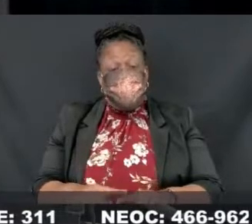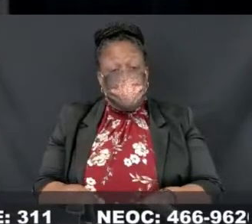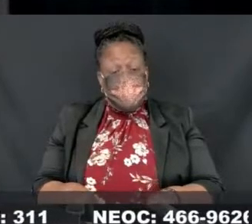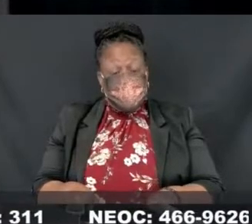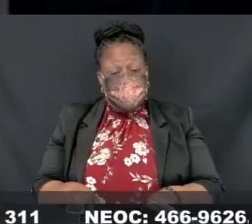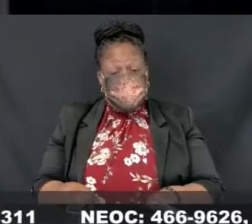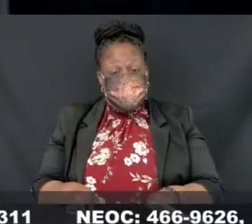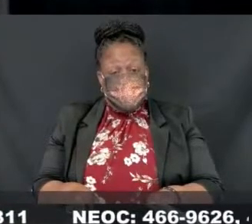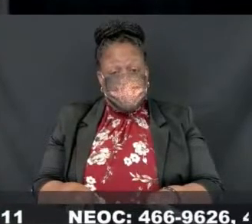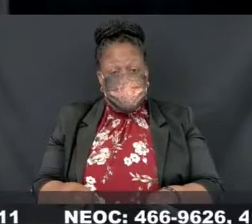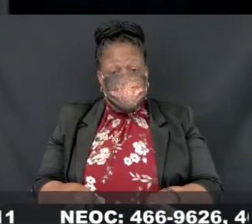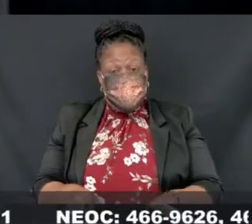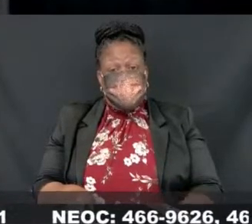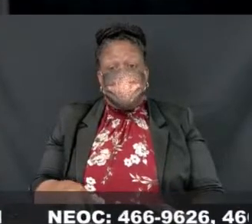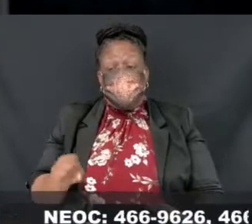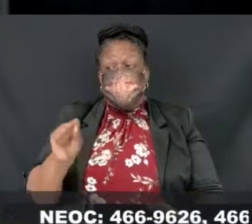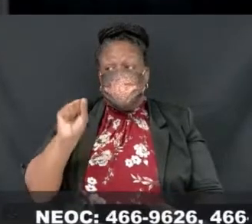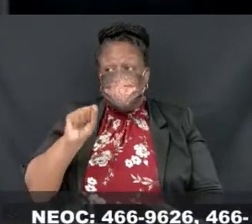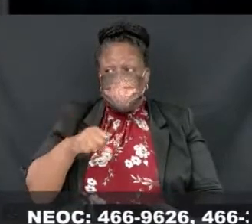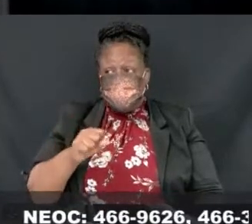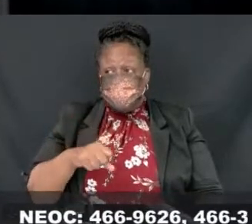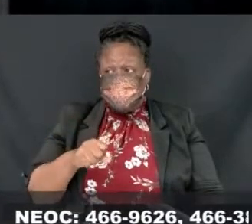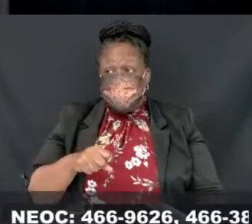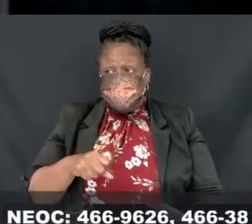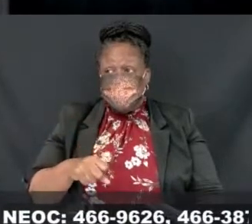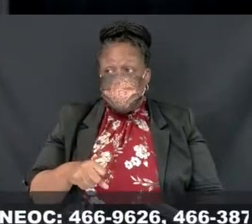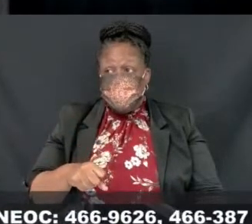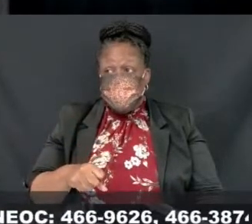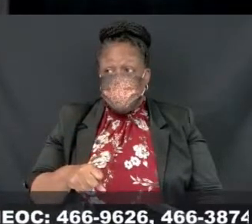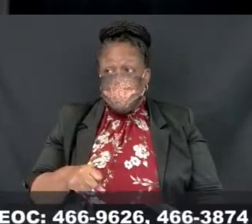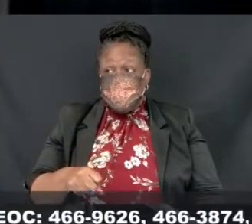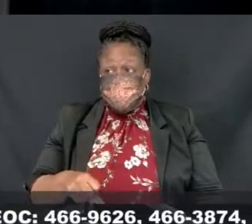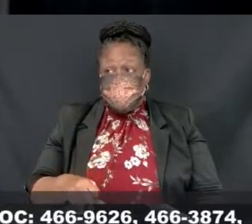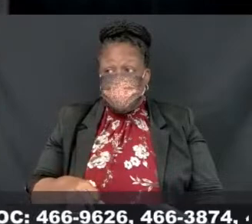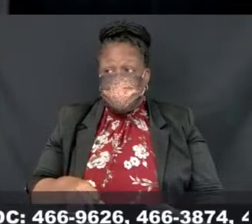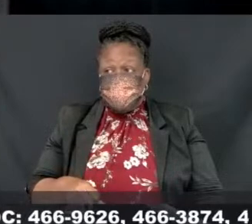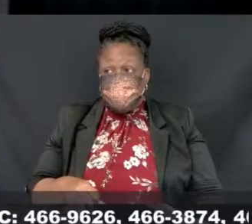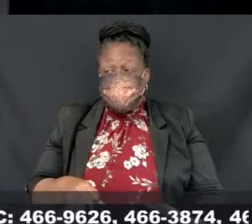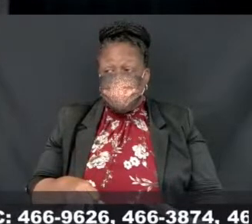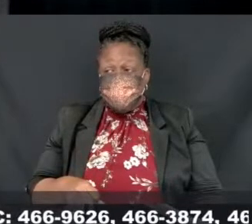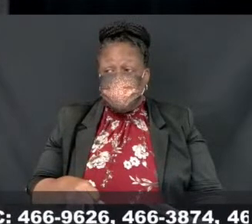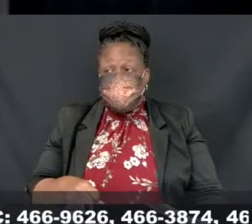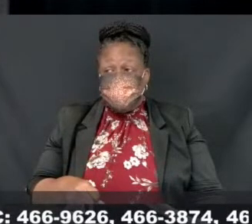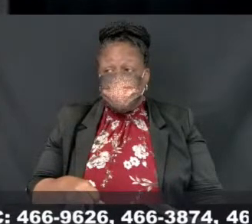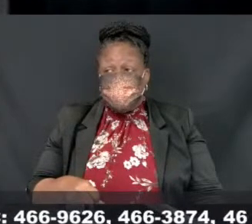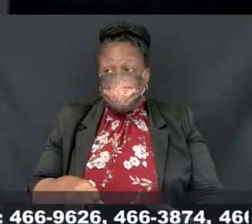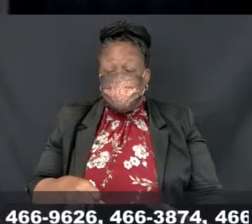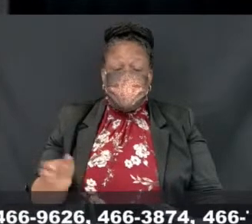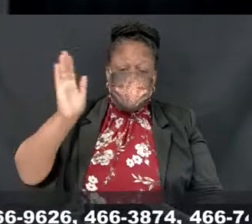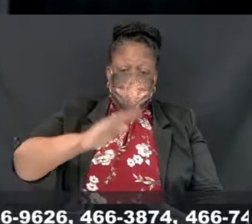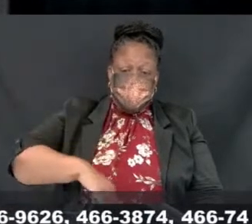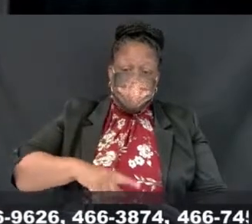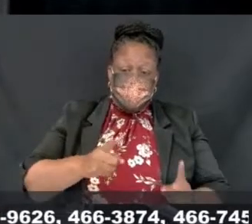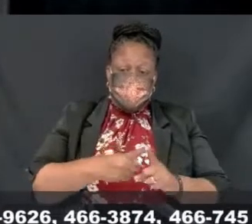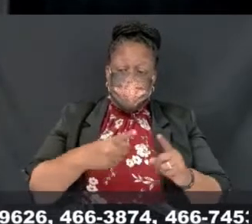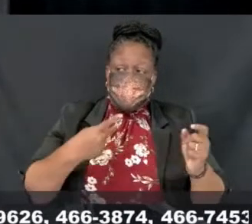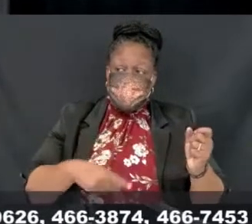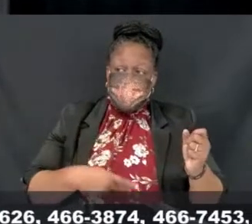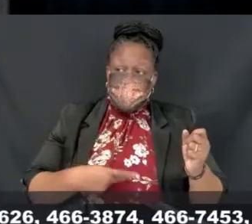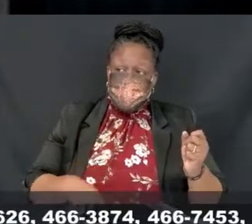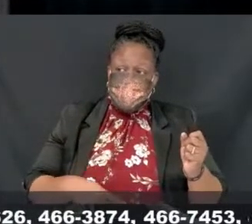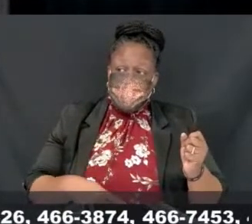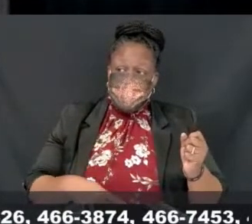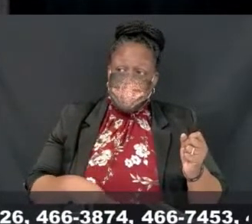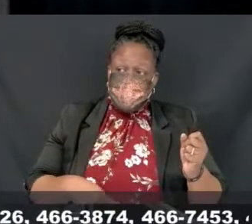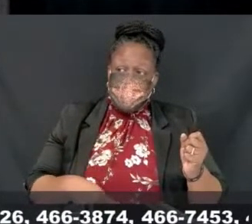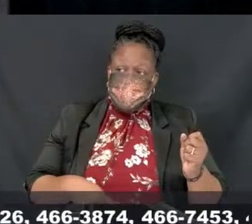yes, I came to St. Kitts back in 1987, 88, somewhere. A